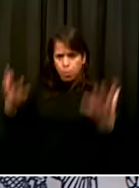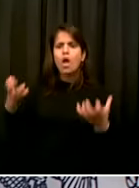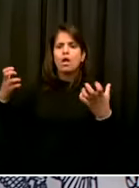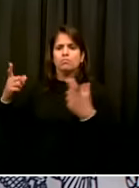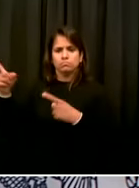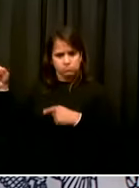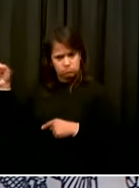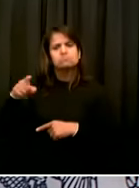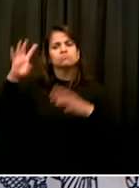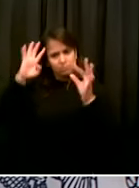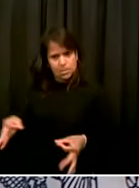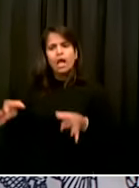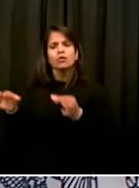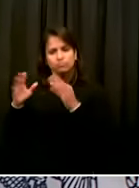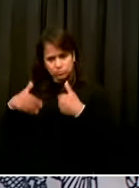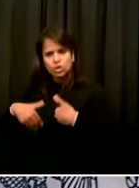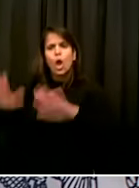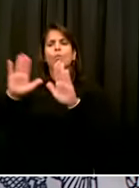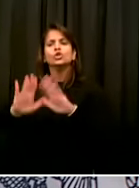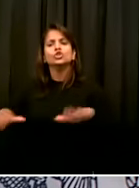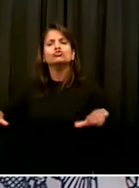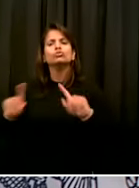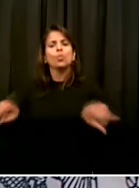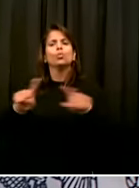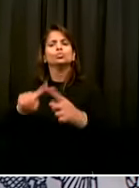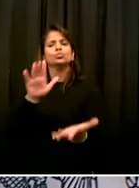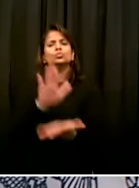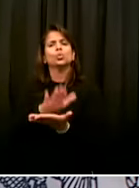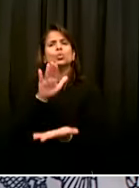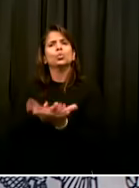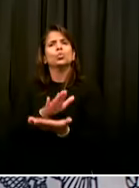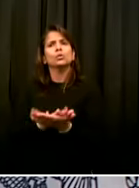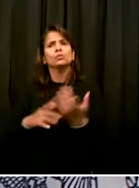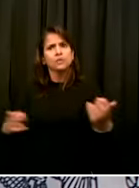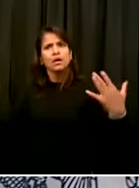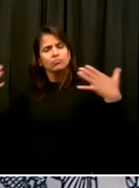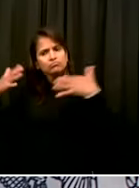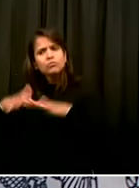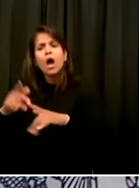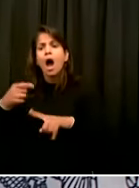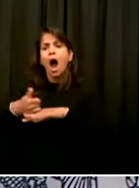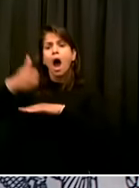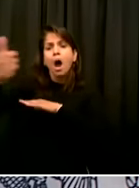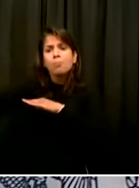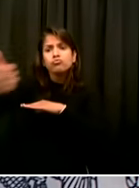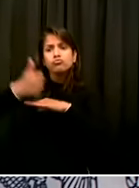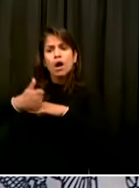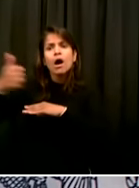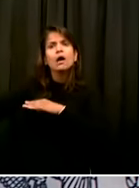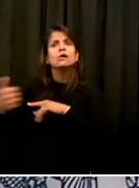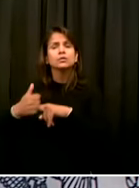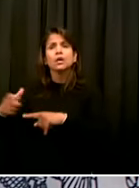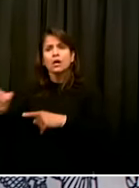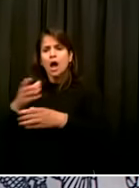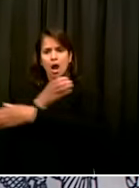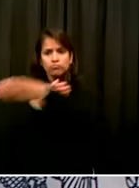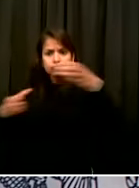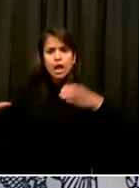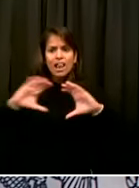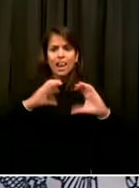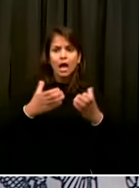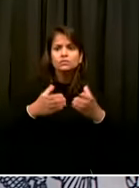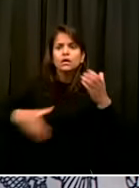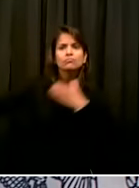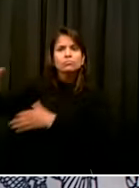to be safe. So Marla, here's my message to parents. I'm a parent myself. I'm watching these preparations like a hawk. I